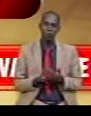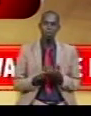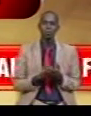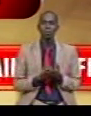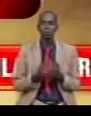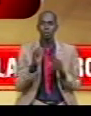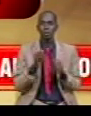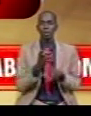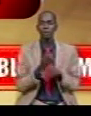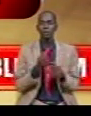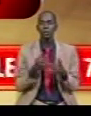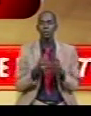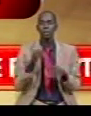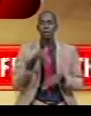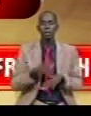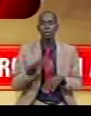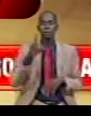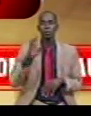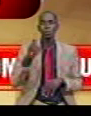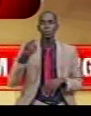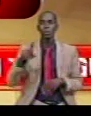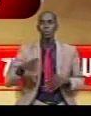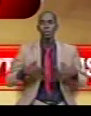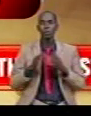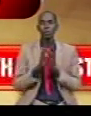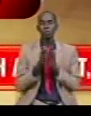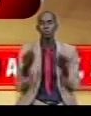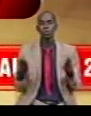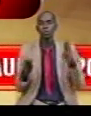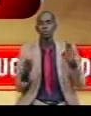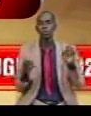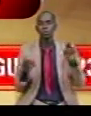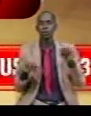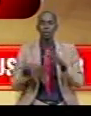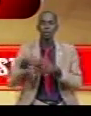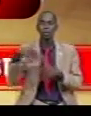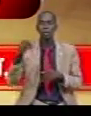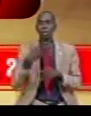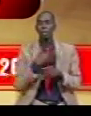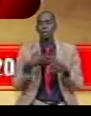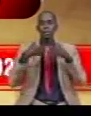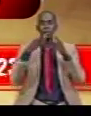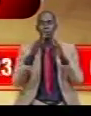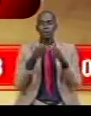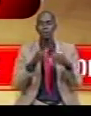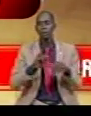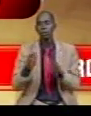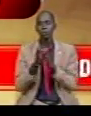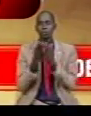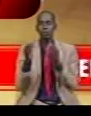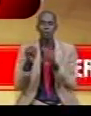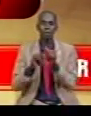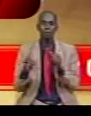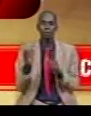from Deeper Life Bookshops, Bible Society of Nigeria outlets, and leading bookshops. Call